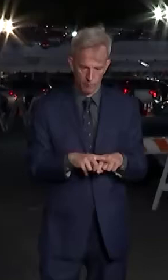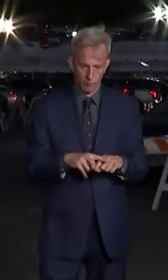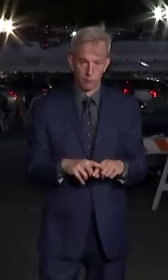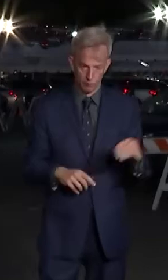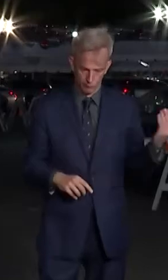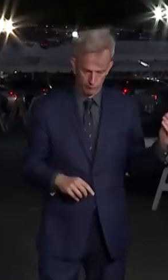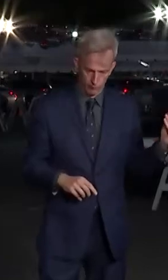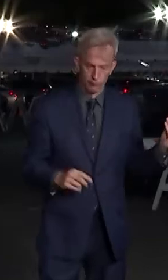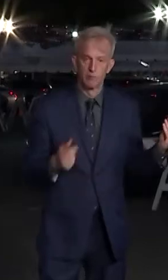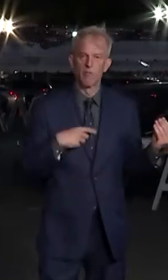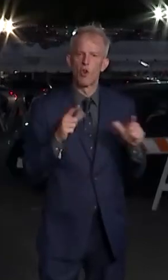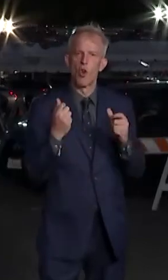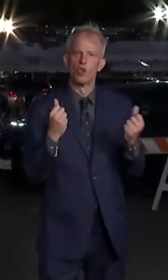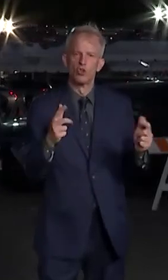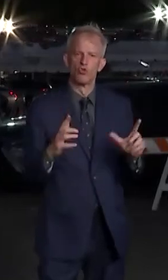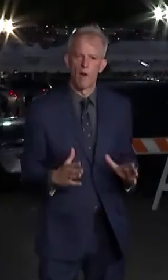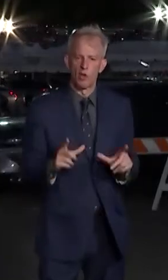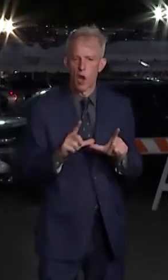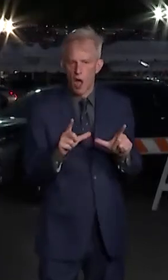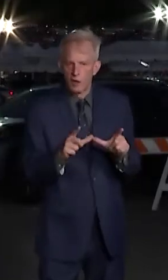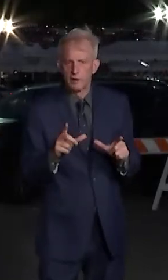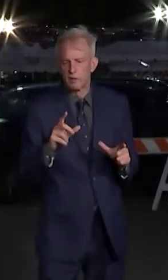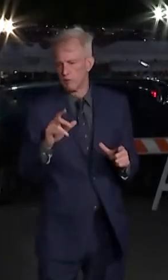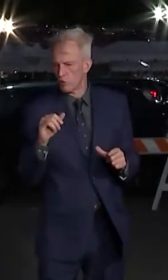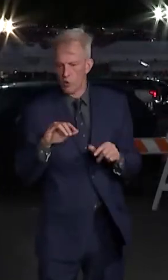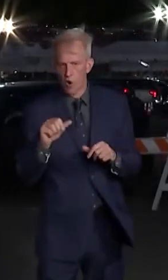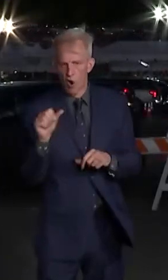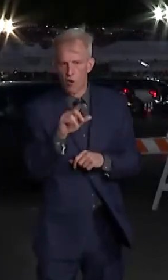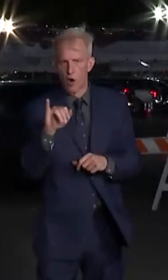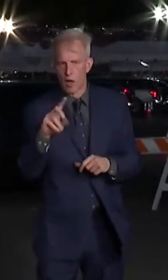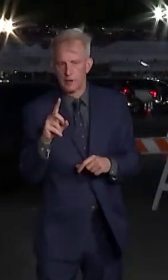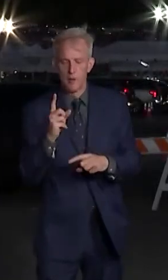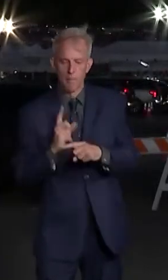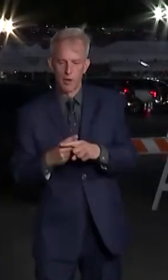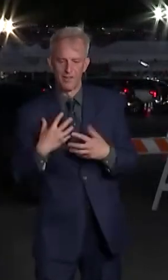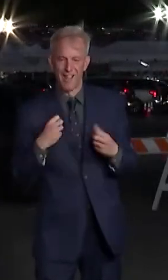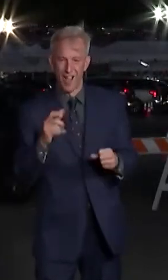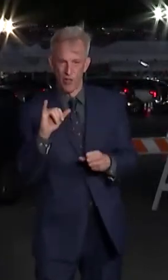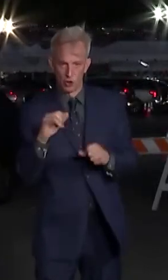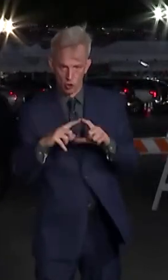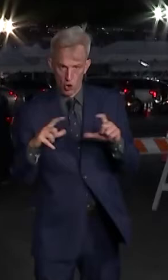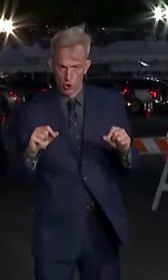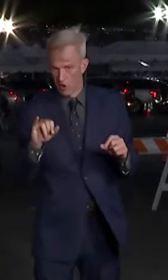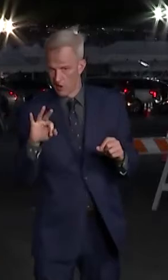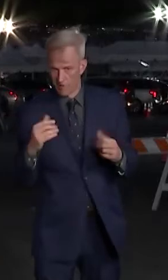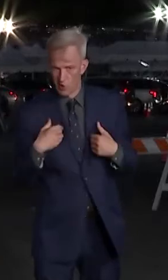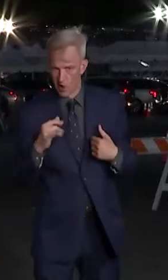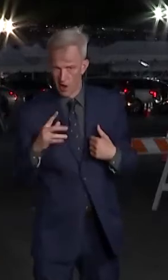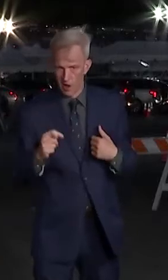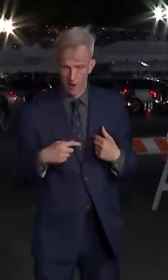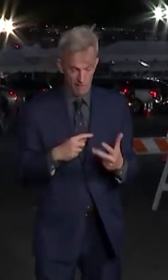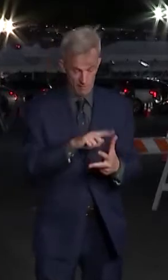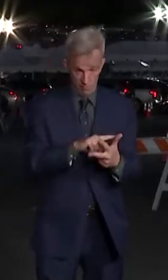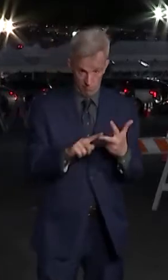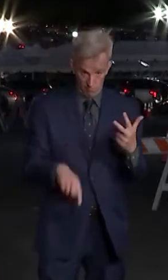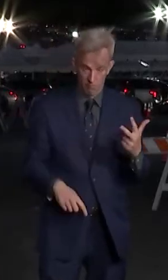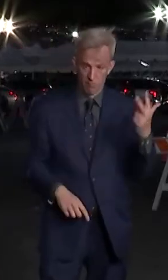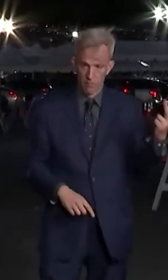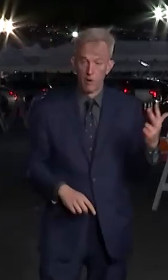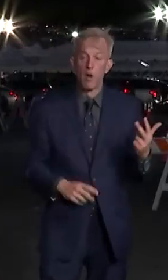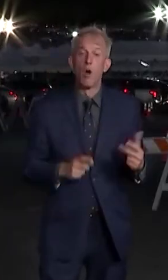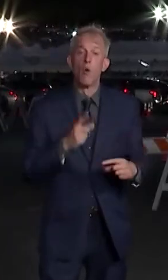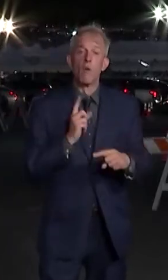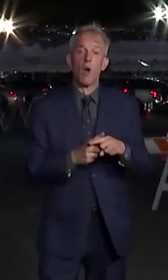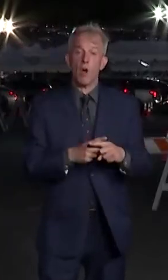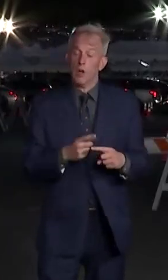ID and your insurance card if you have one. And second, while we're deploying resources and new techniques to speed up this process, there may